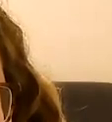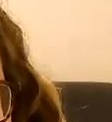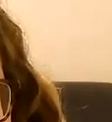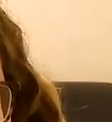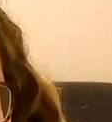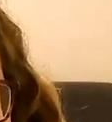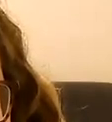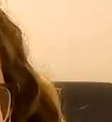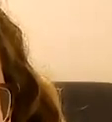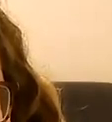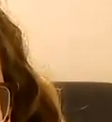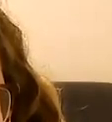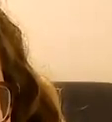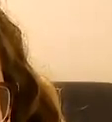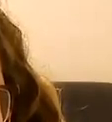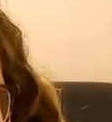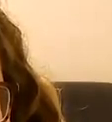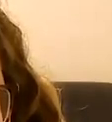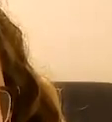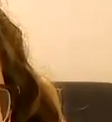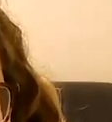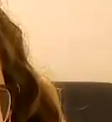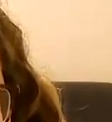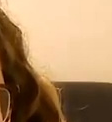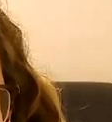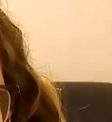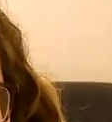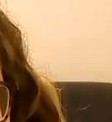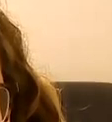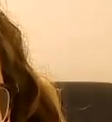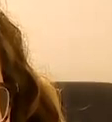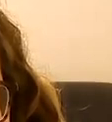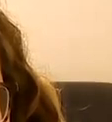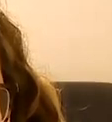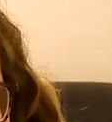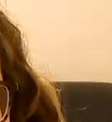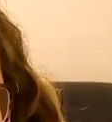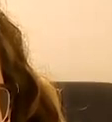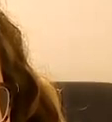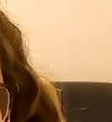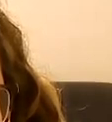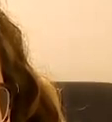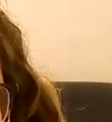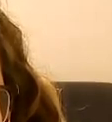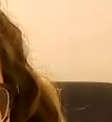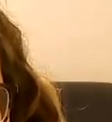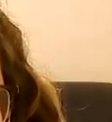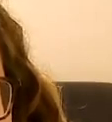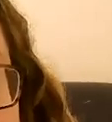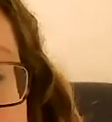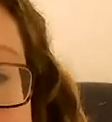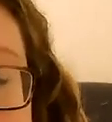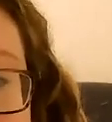where an advocate comes into play. And I think it's on all of us to advocate for the services that older adults in our community